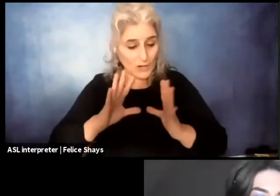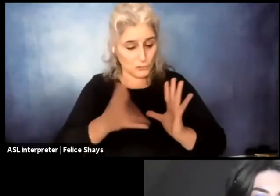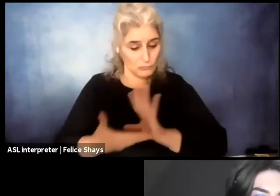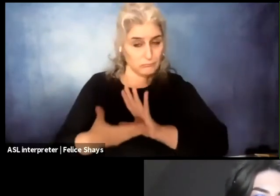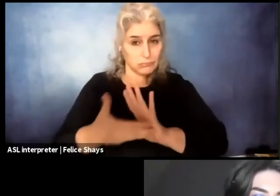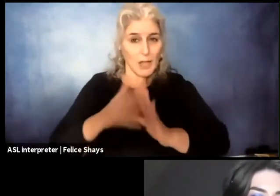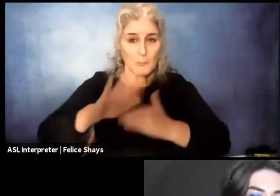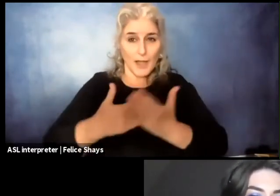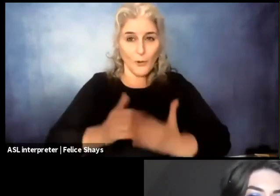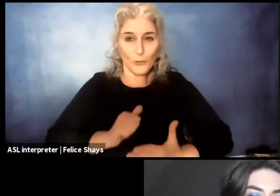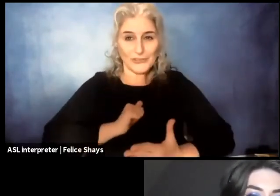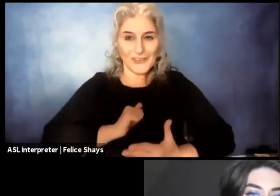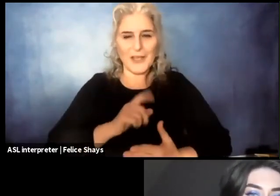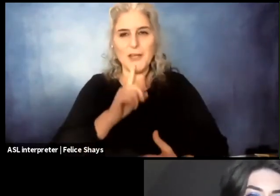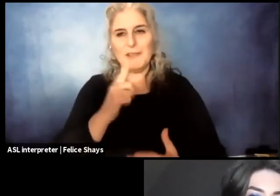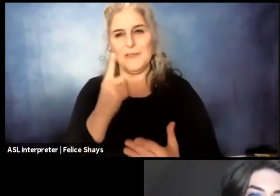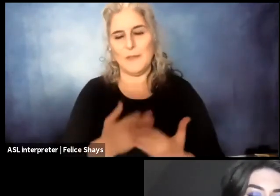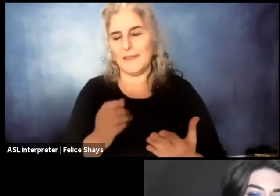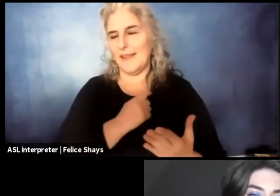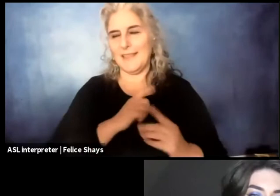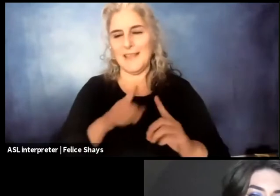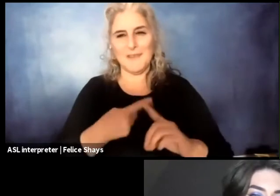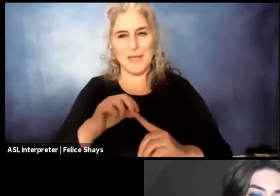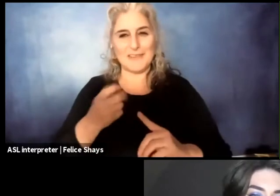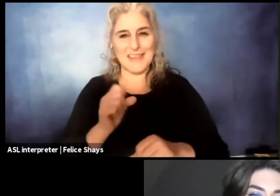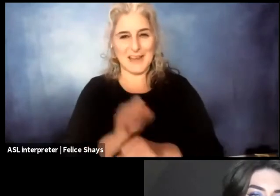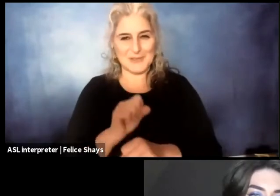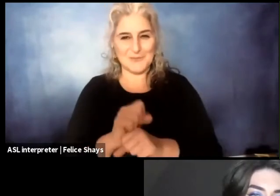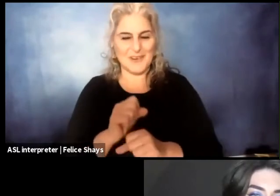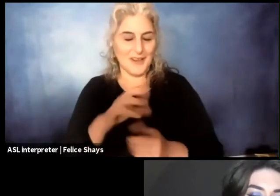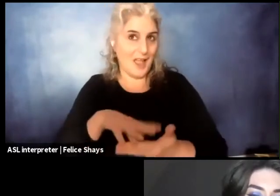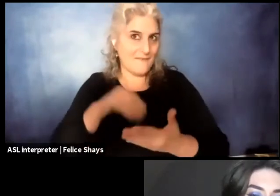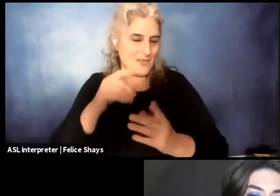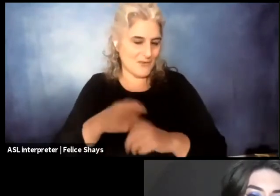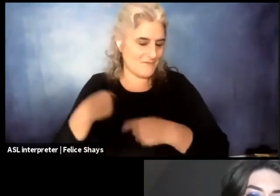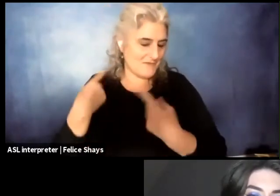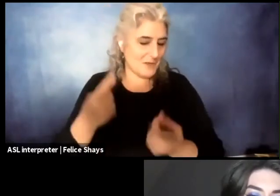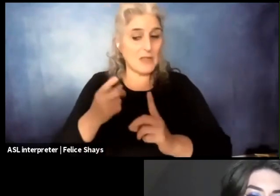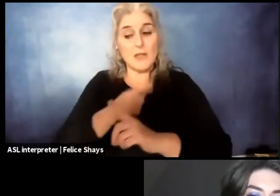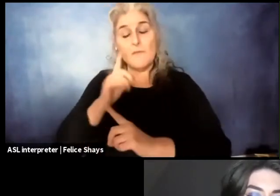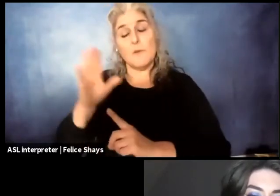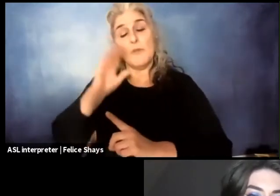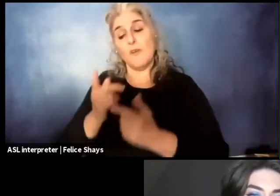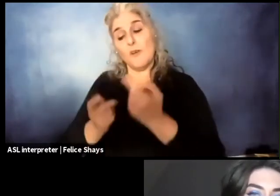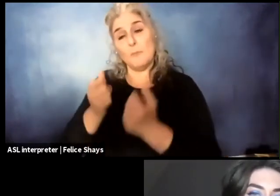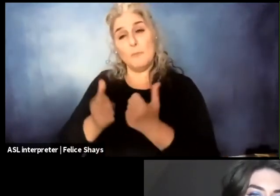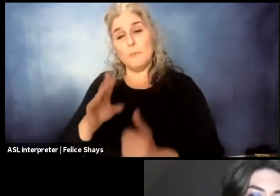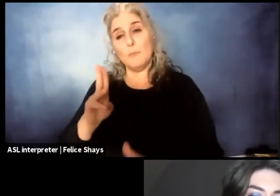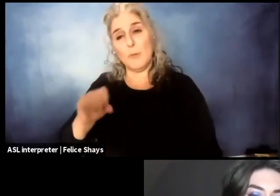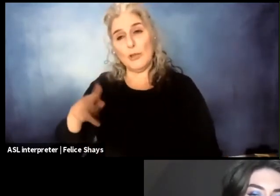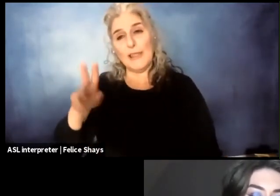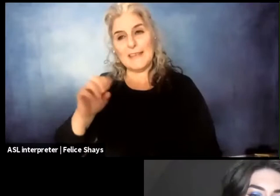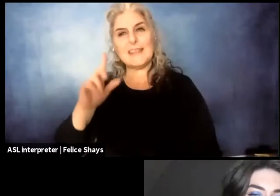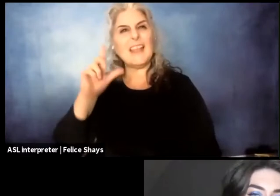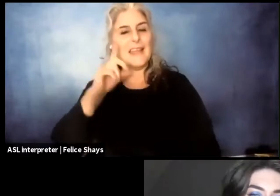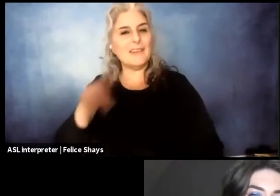say that the thing I do love about sex work as I've evolved to from burlesque to then moving to Europe and becoming a